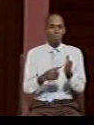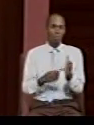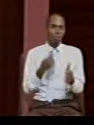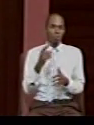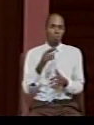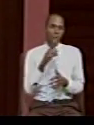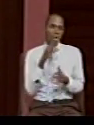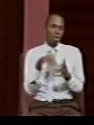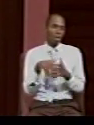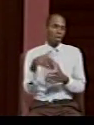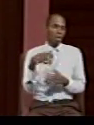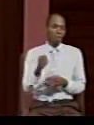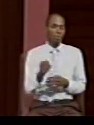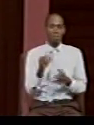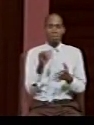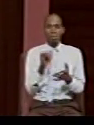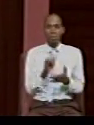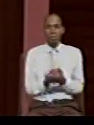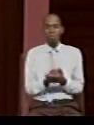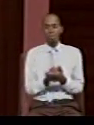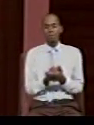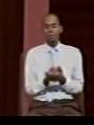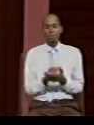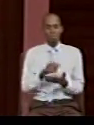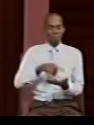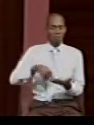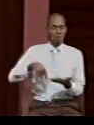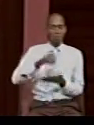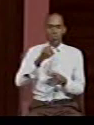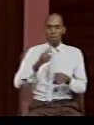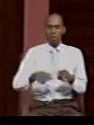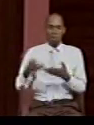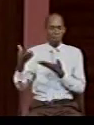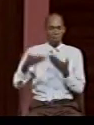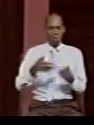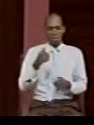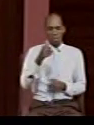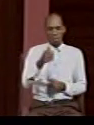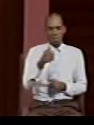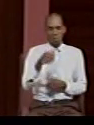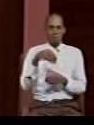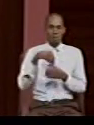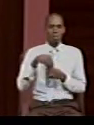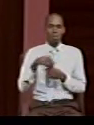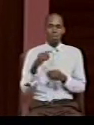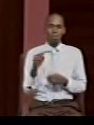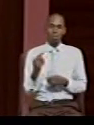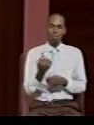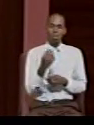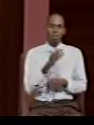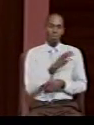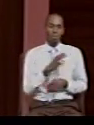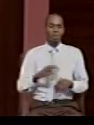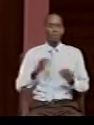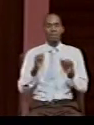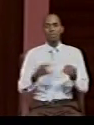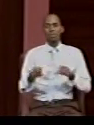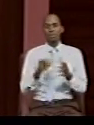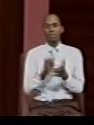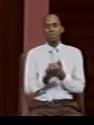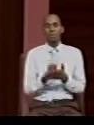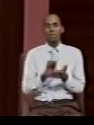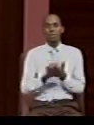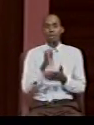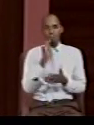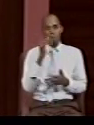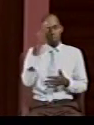outside that circle. You cannot bring yourself in. Only Christ can do that. That's why it says in